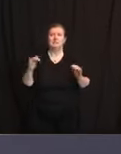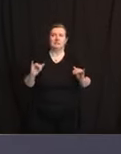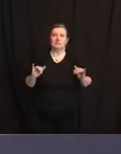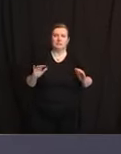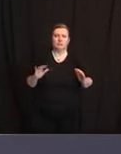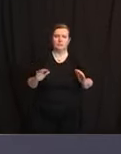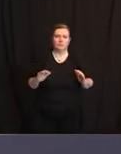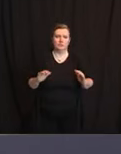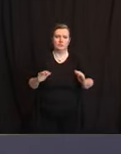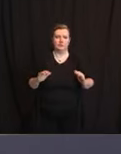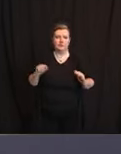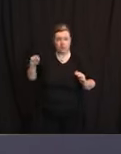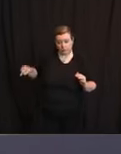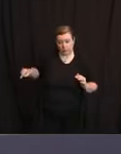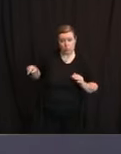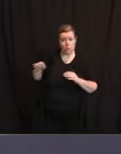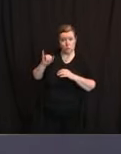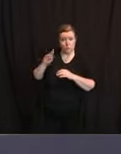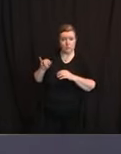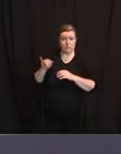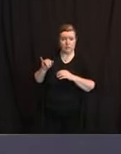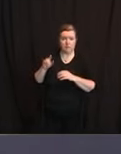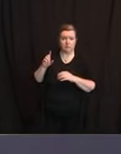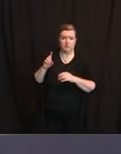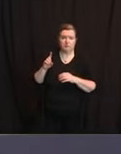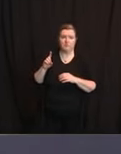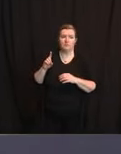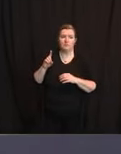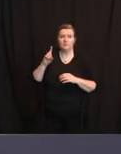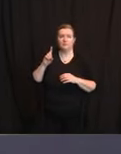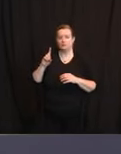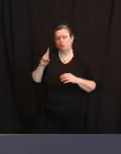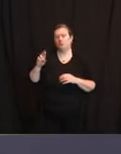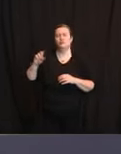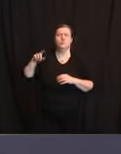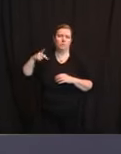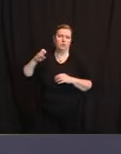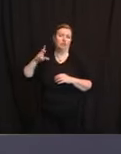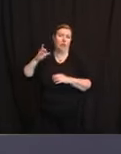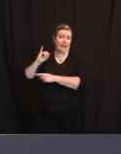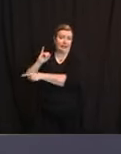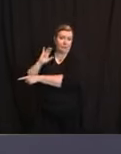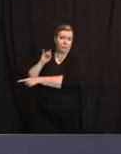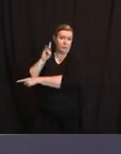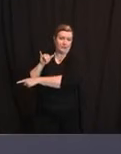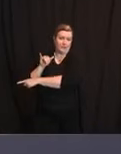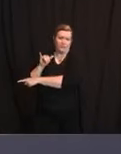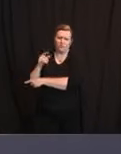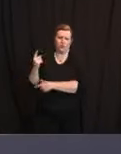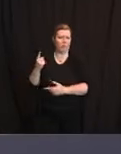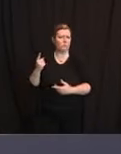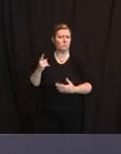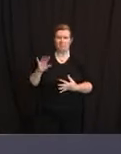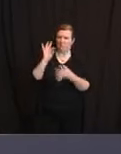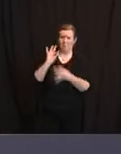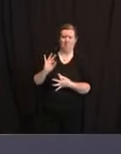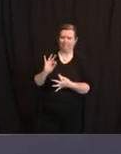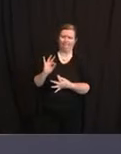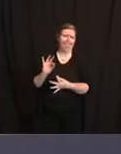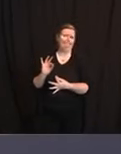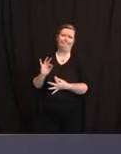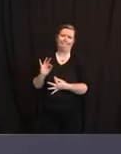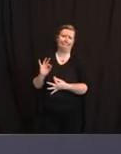in the shoes of Judy Persichilli. Now, do we always bat 1,000? God knows we're going through this for the first time. Who